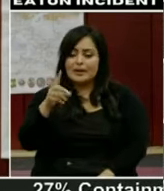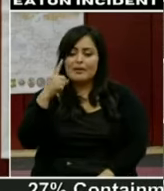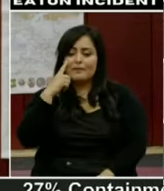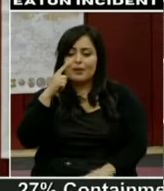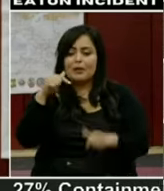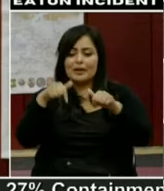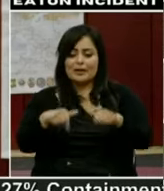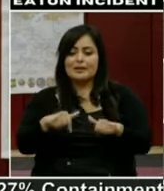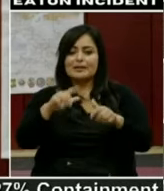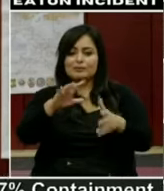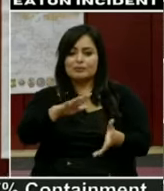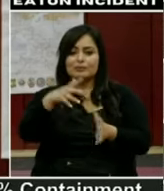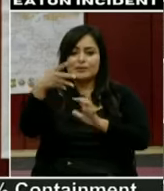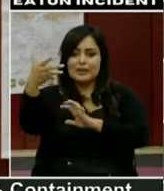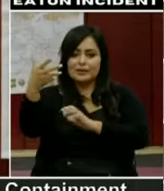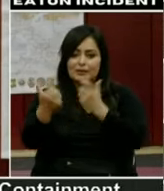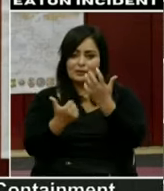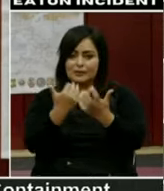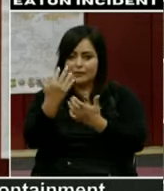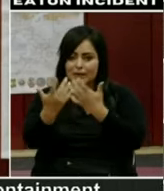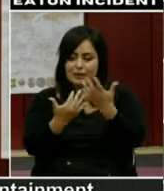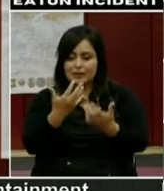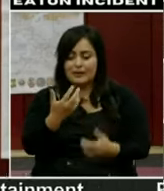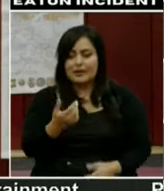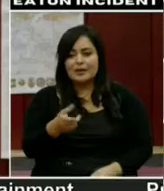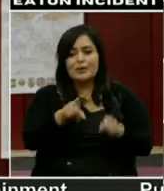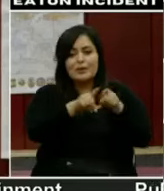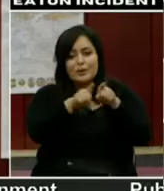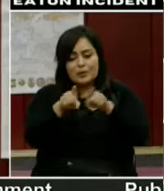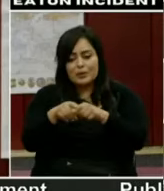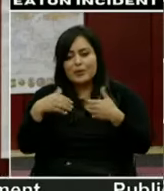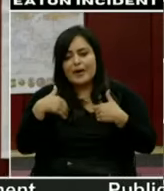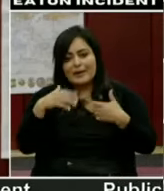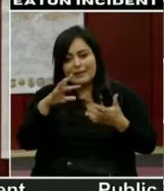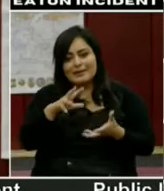disaster assistance. And in fact, there is the